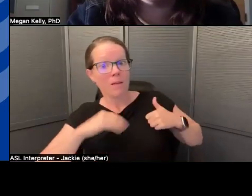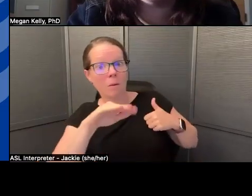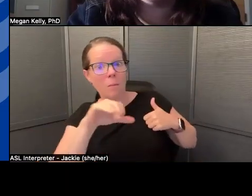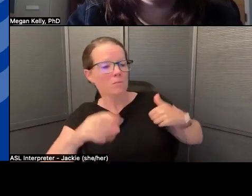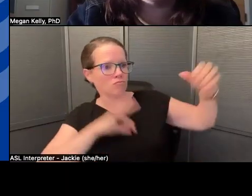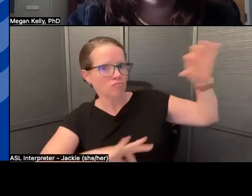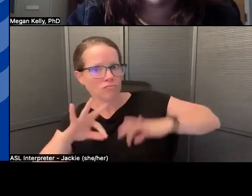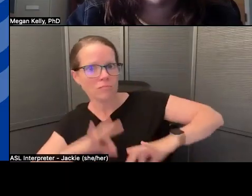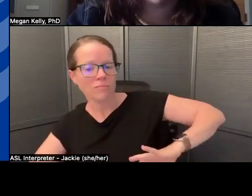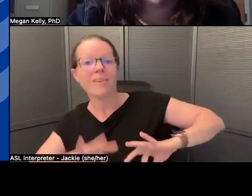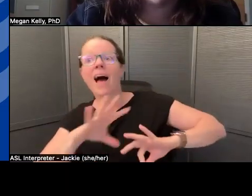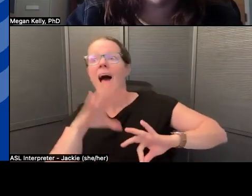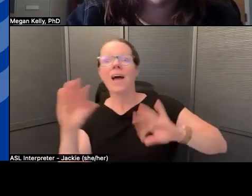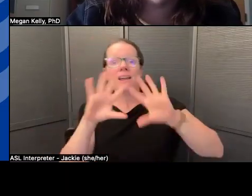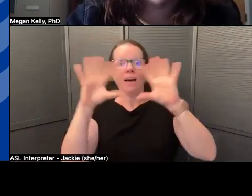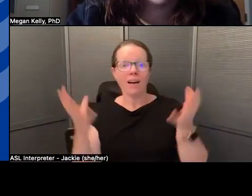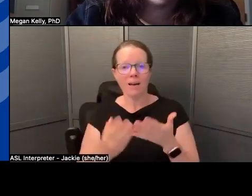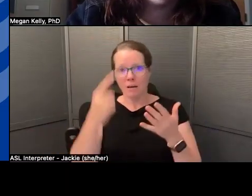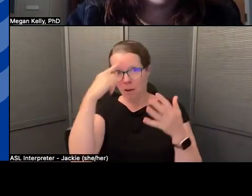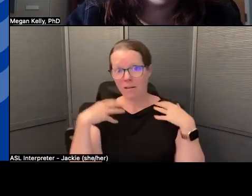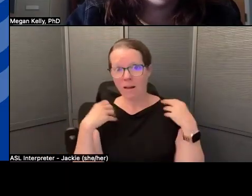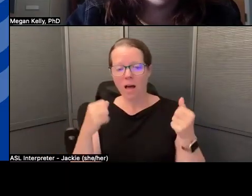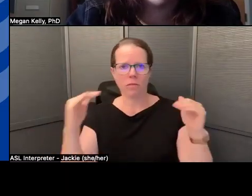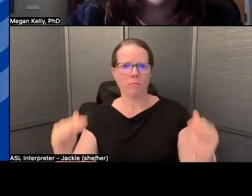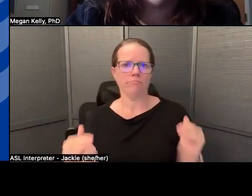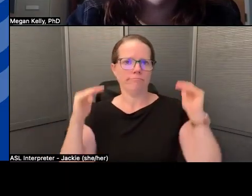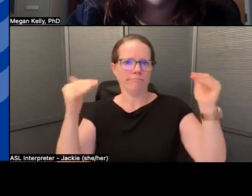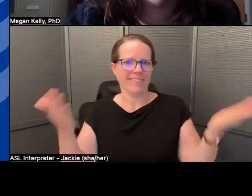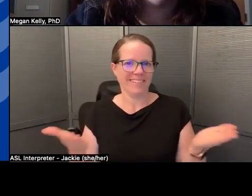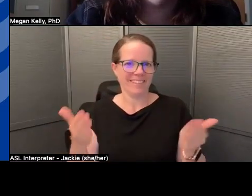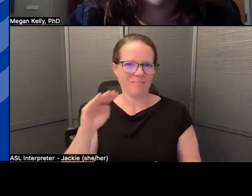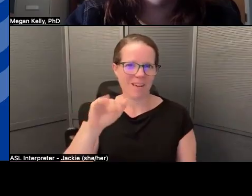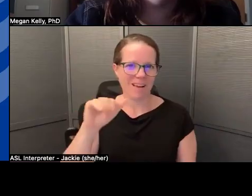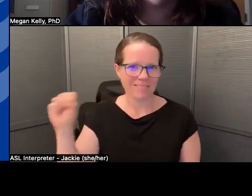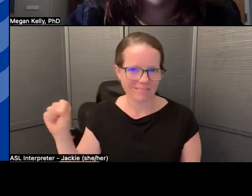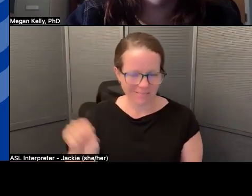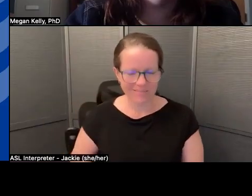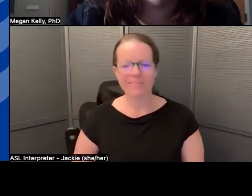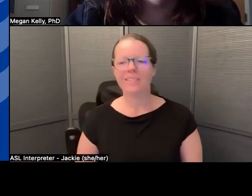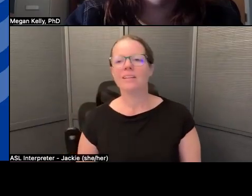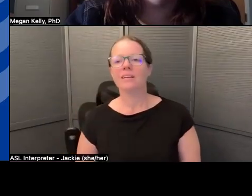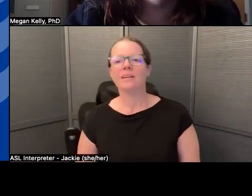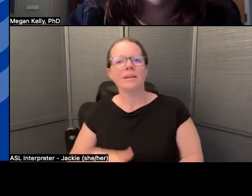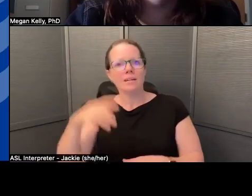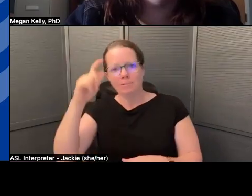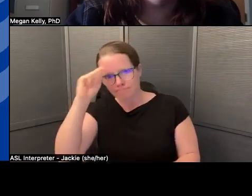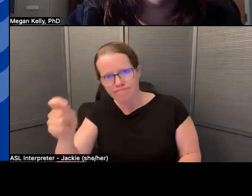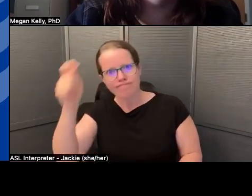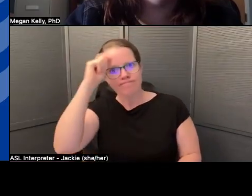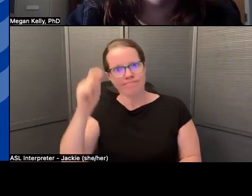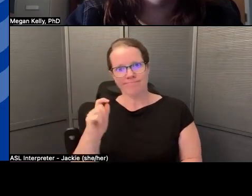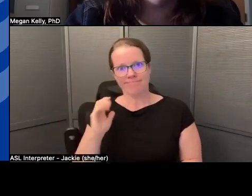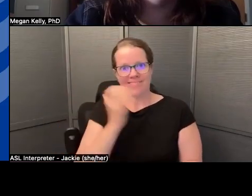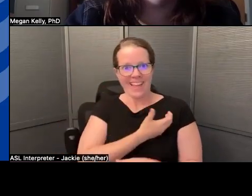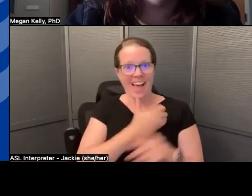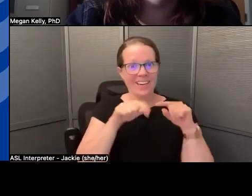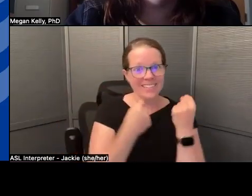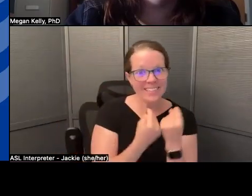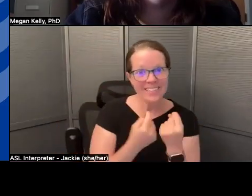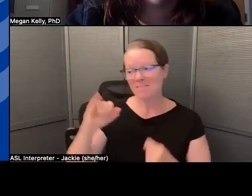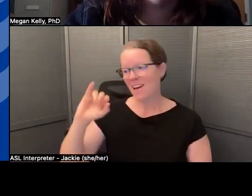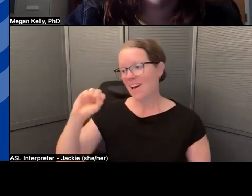state. I would like to acknowledge the combined efforts of our team members and the team at iSPARC for all of the planning